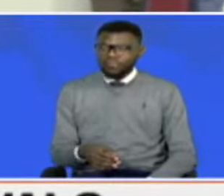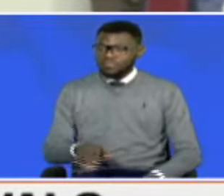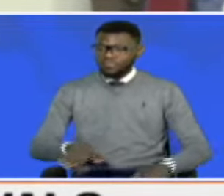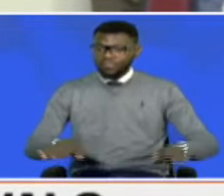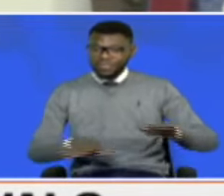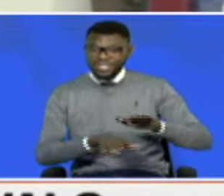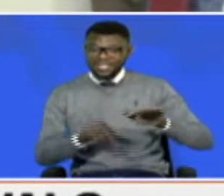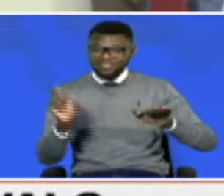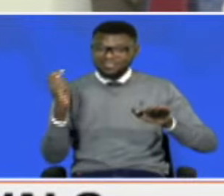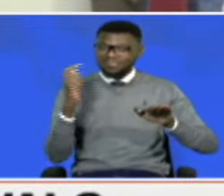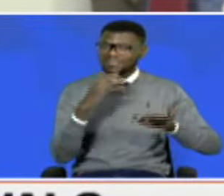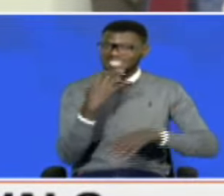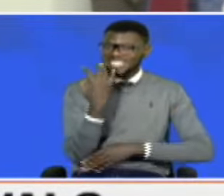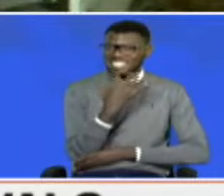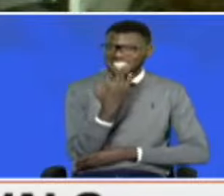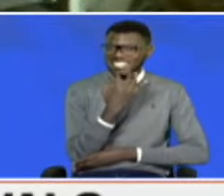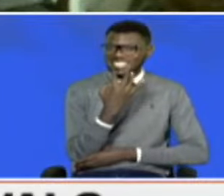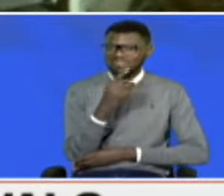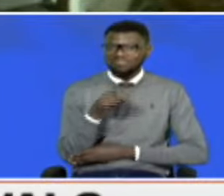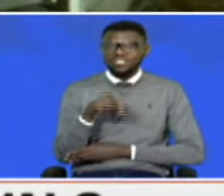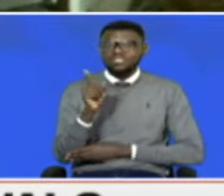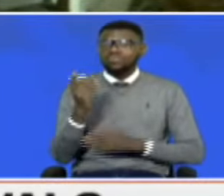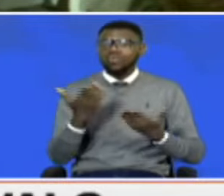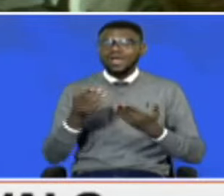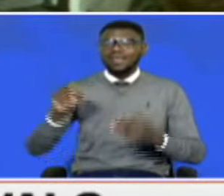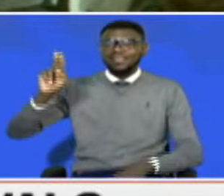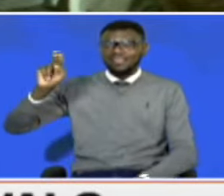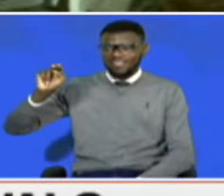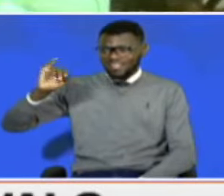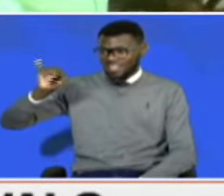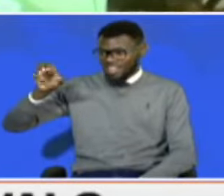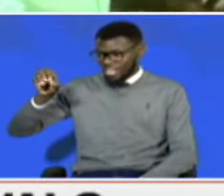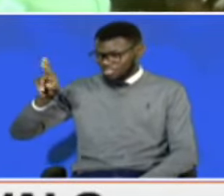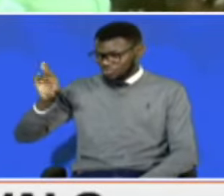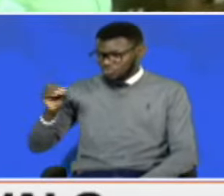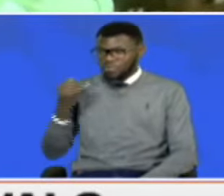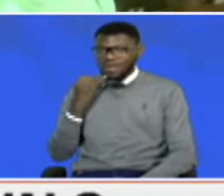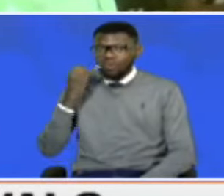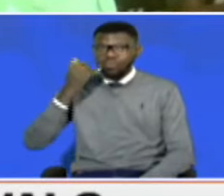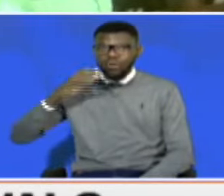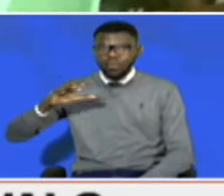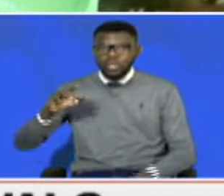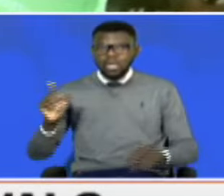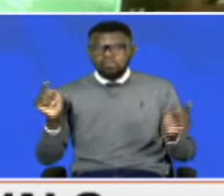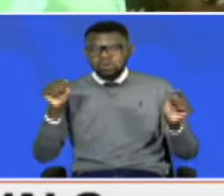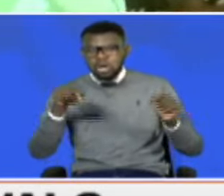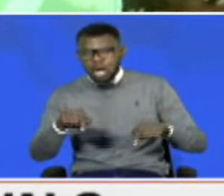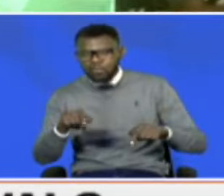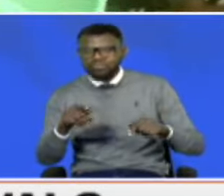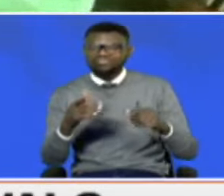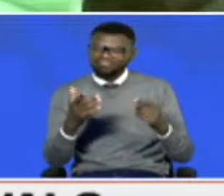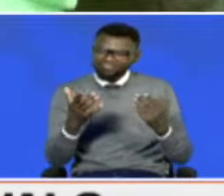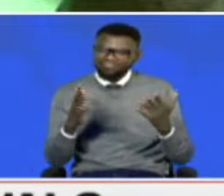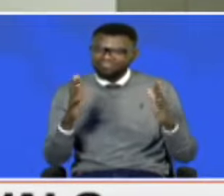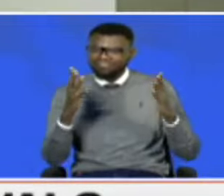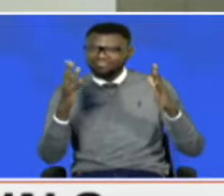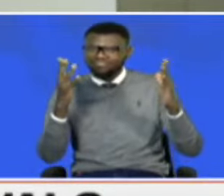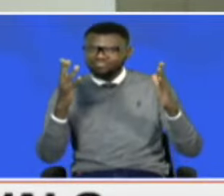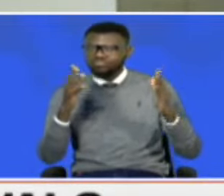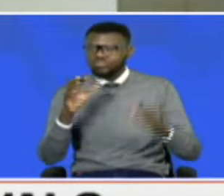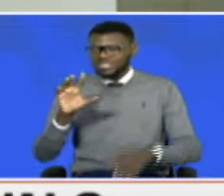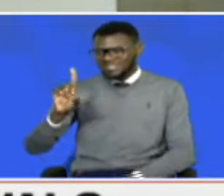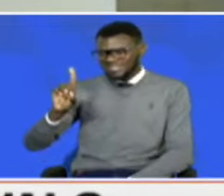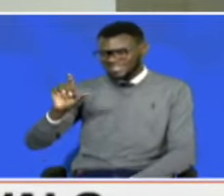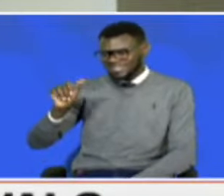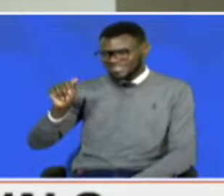Deputy President Rigathi Gachagua was in Njoro constituency in Nakuru County attending a memorial service of the late David Chepkon, who was